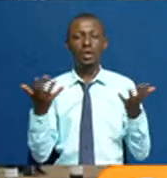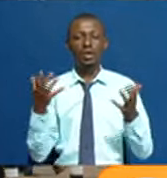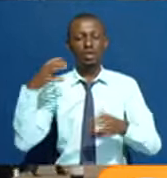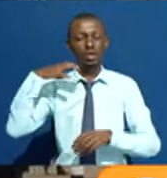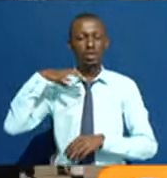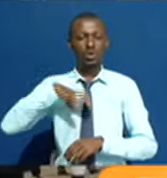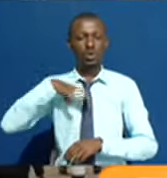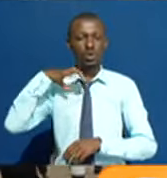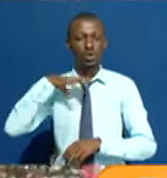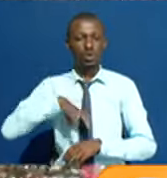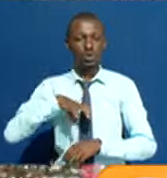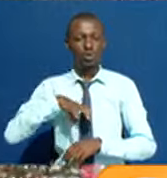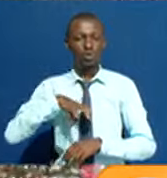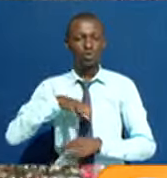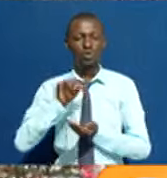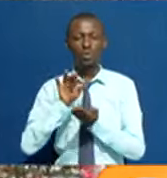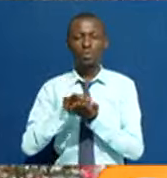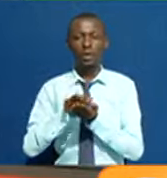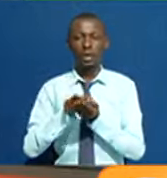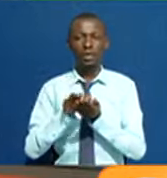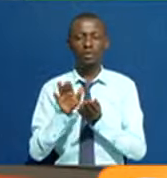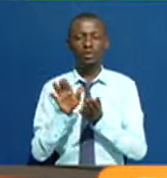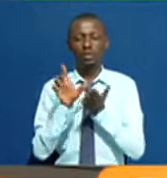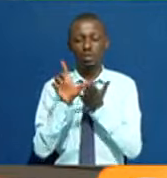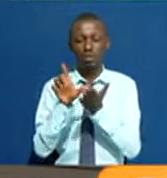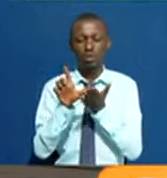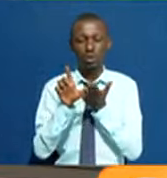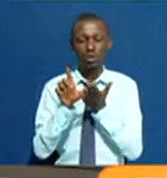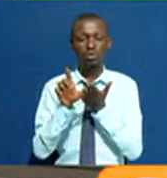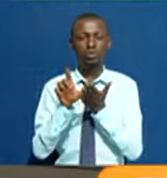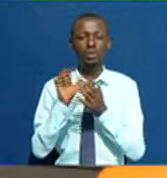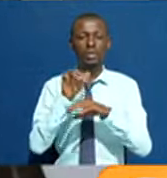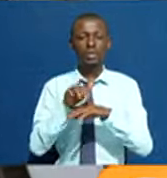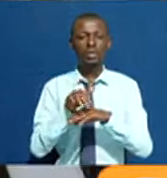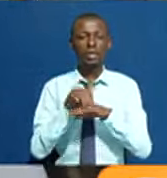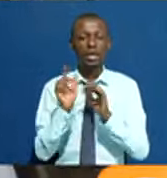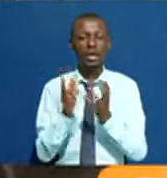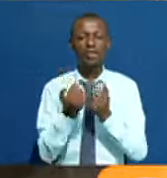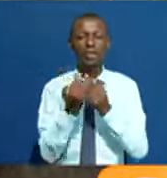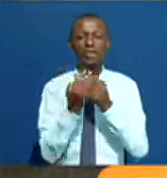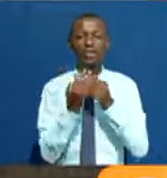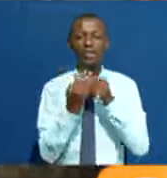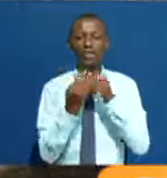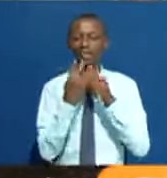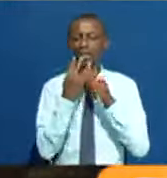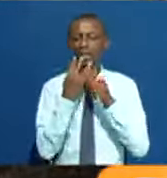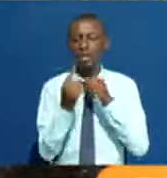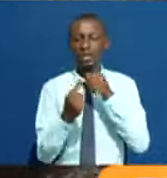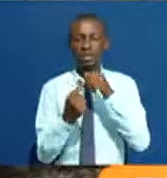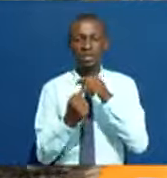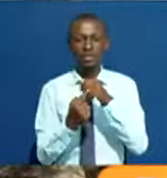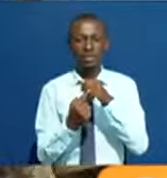Congo. The bank also expanded its loan book to 964.8